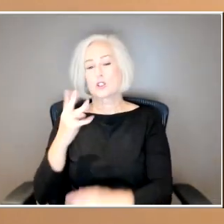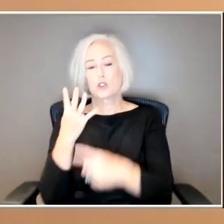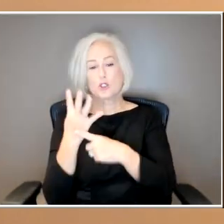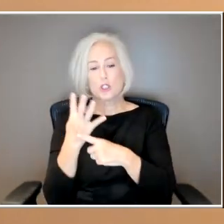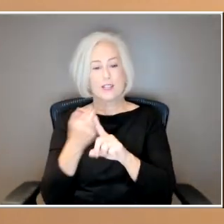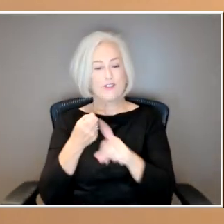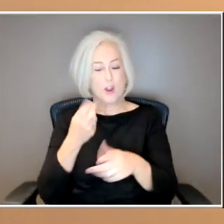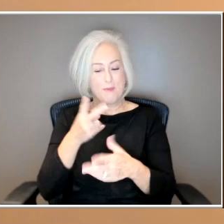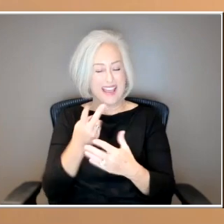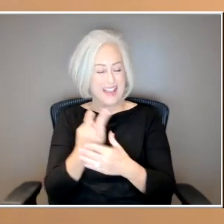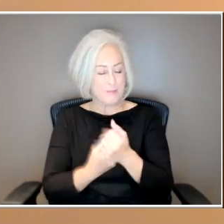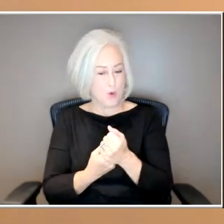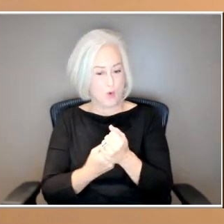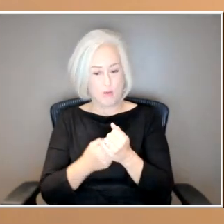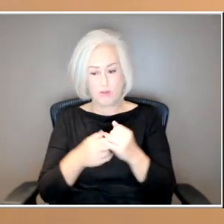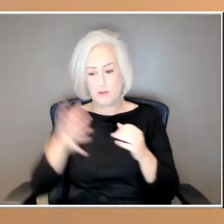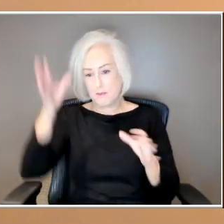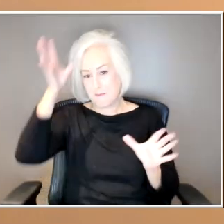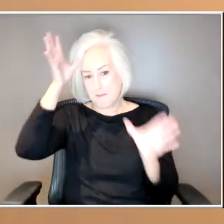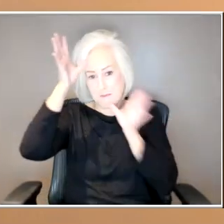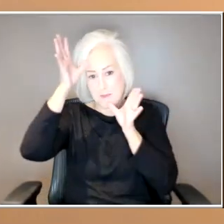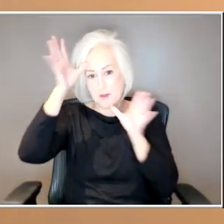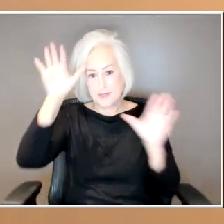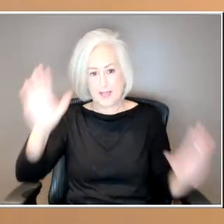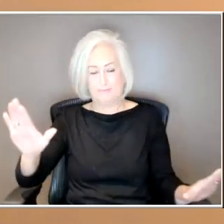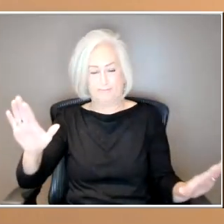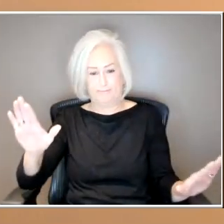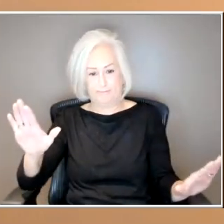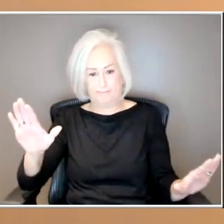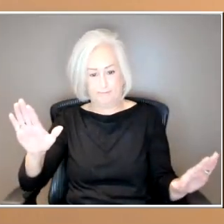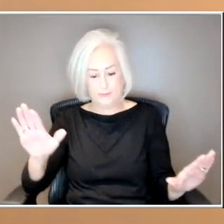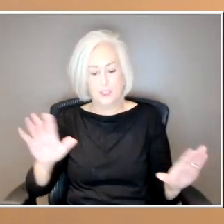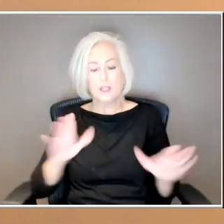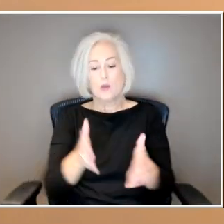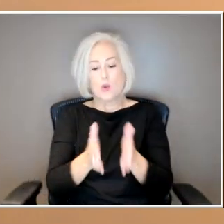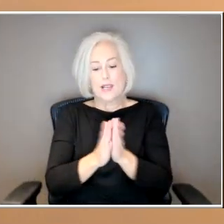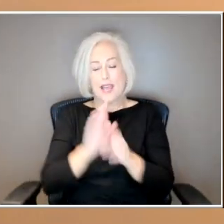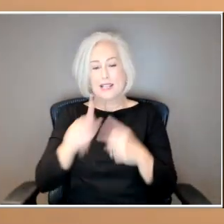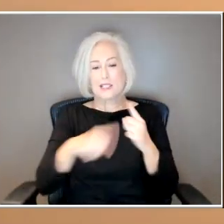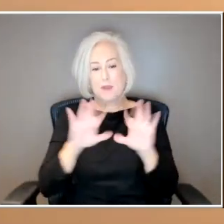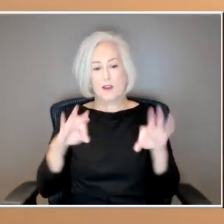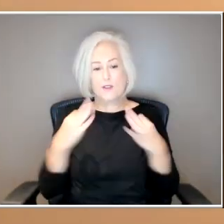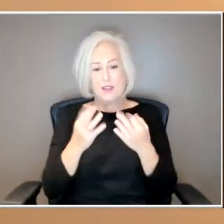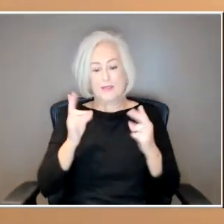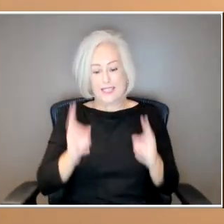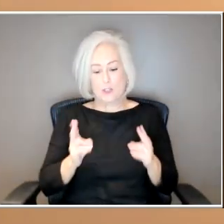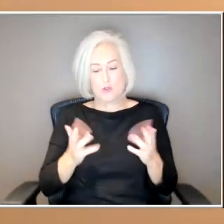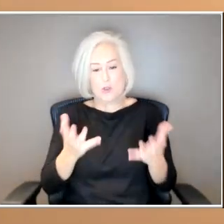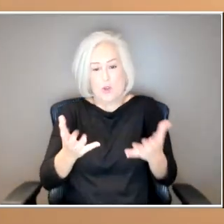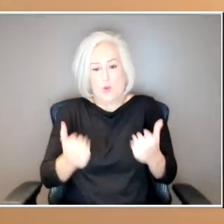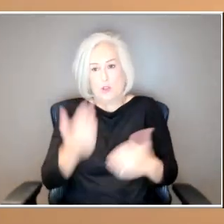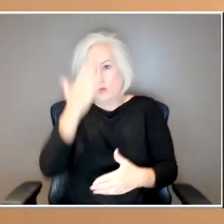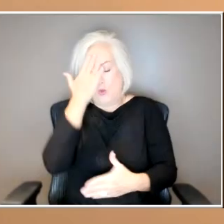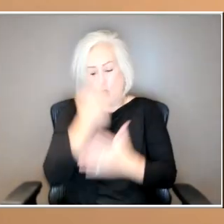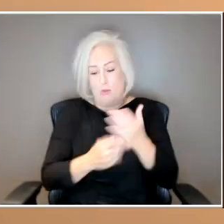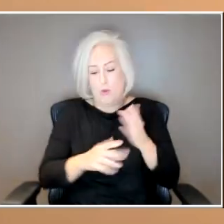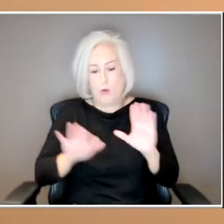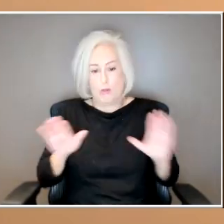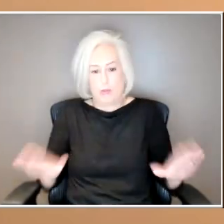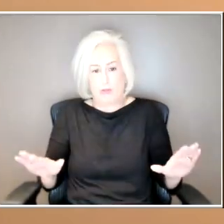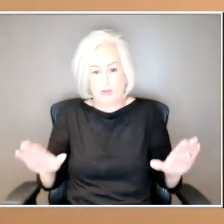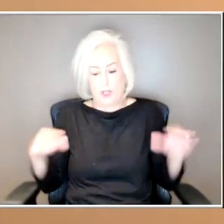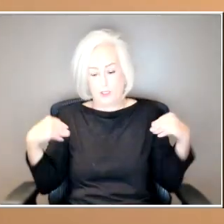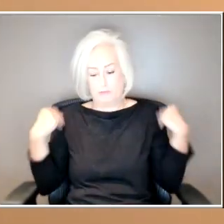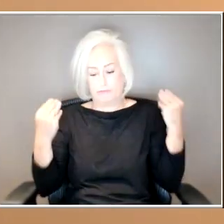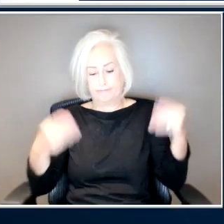dad's side or mom's side. So when we ask about family history, we really want to know about both sides of the family. This is something that can be passed from either